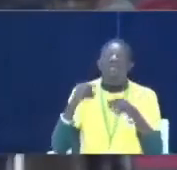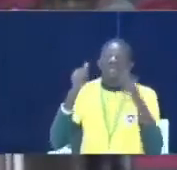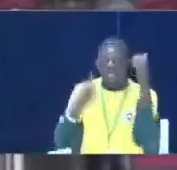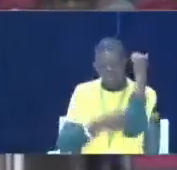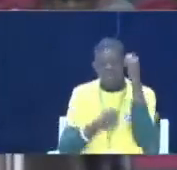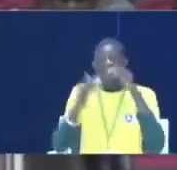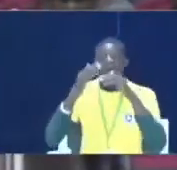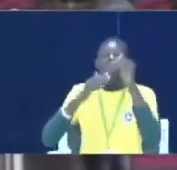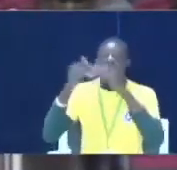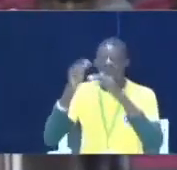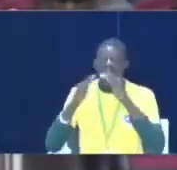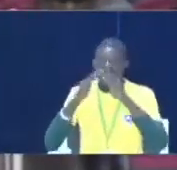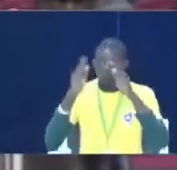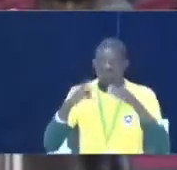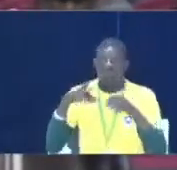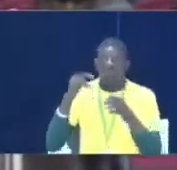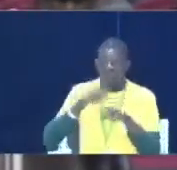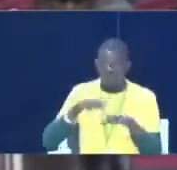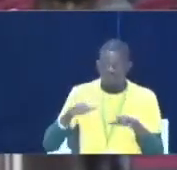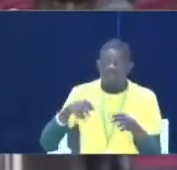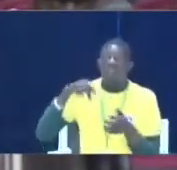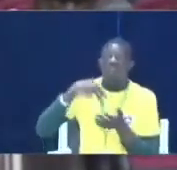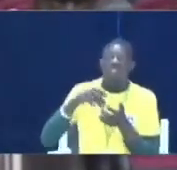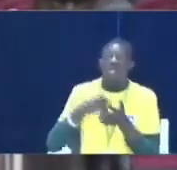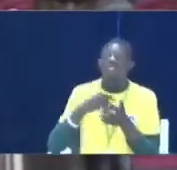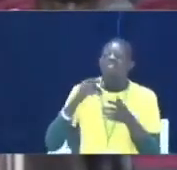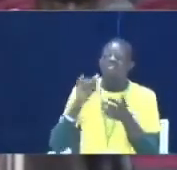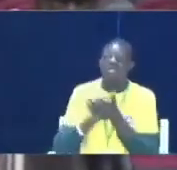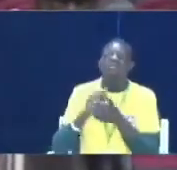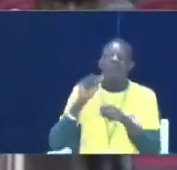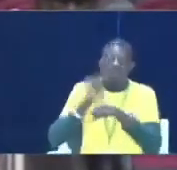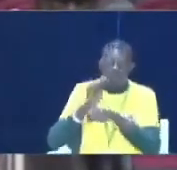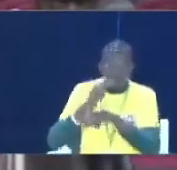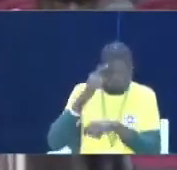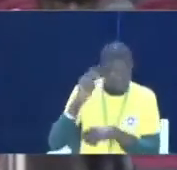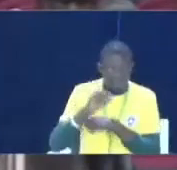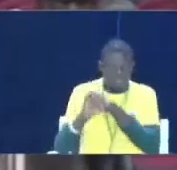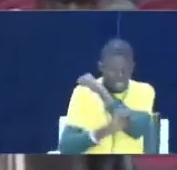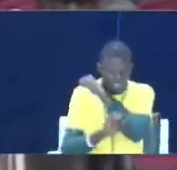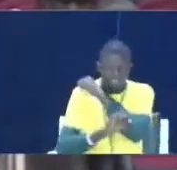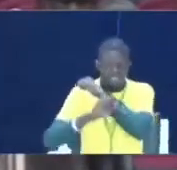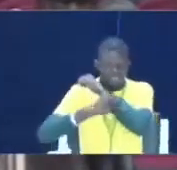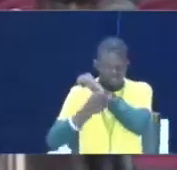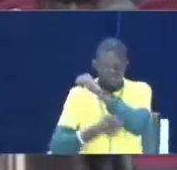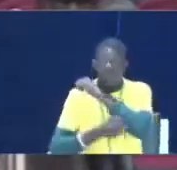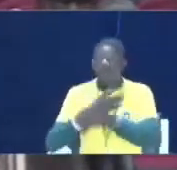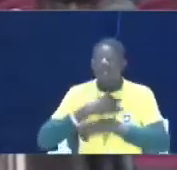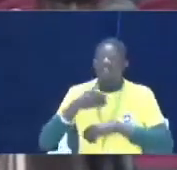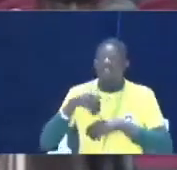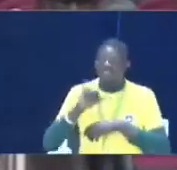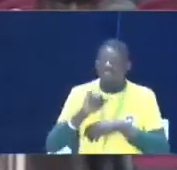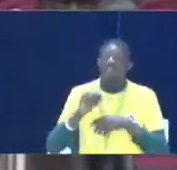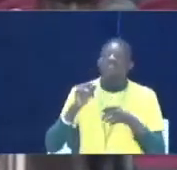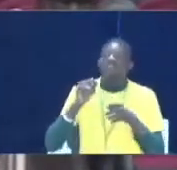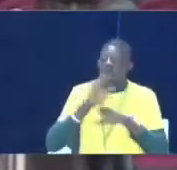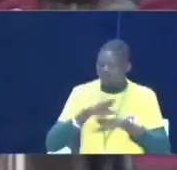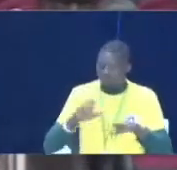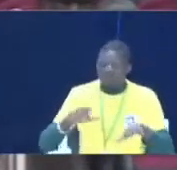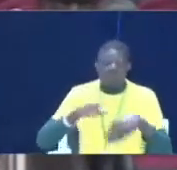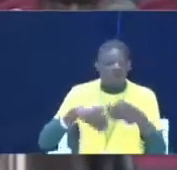his children stumbled upon it, and it activated that promise. Isaac, Jacob, and we are here today, seeds of